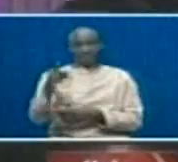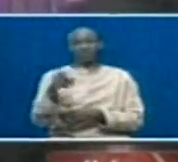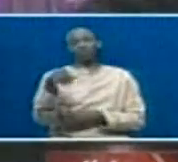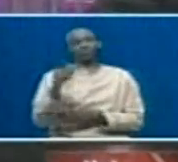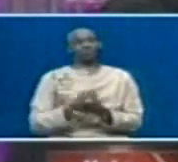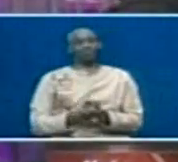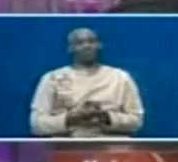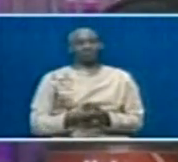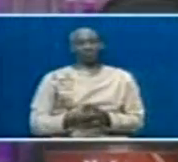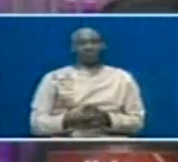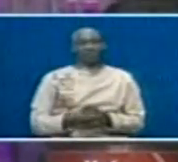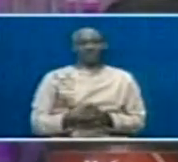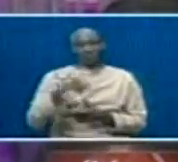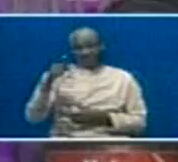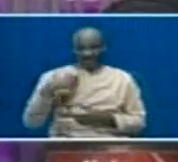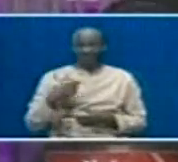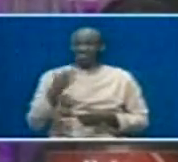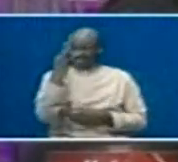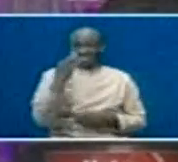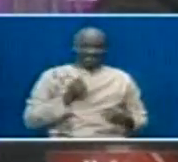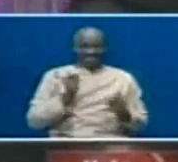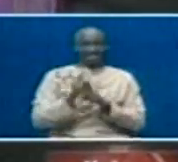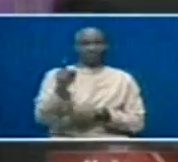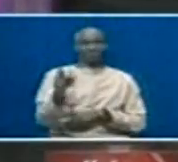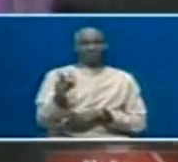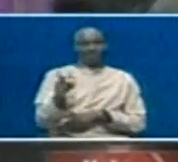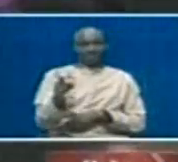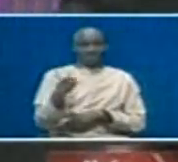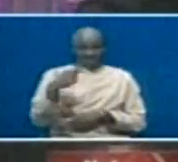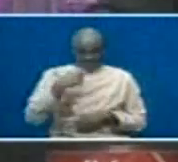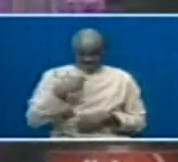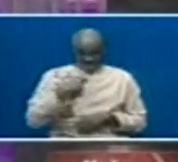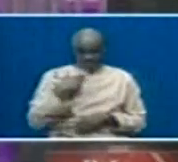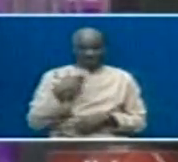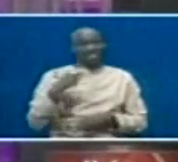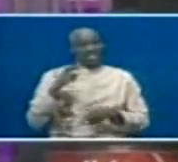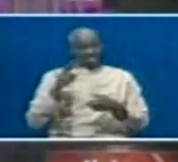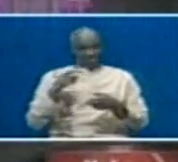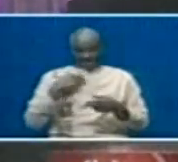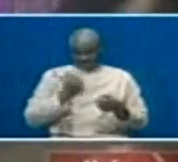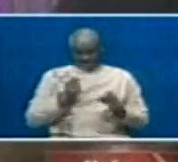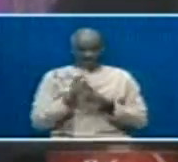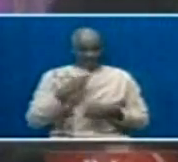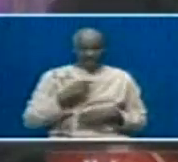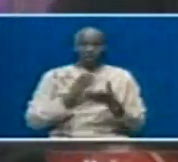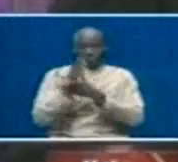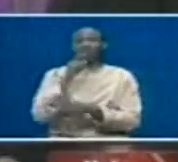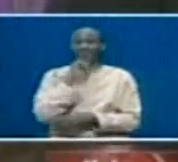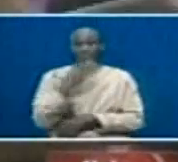father, produced three sisters. Now, I was related to my sister through my